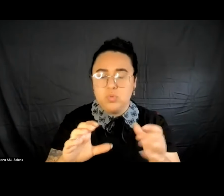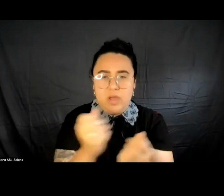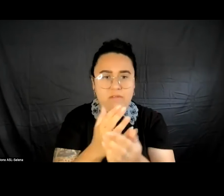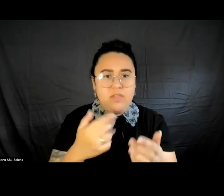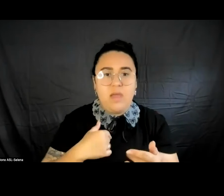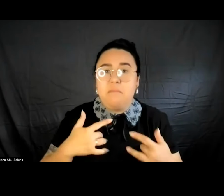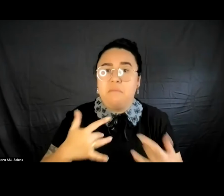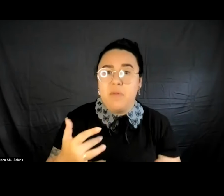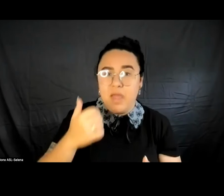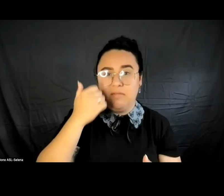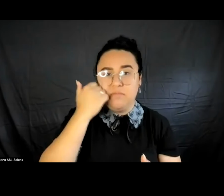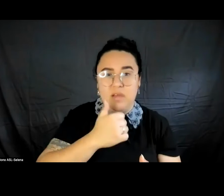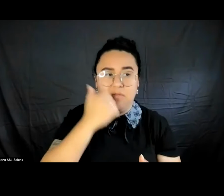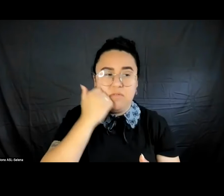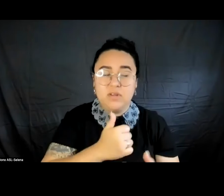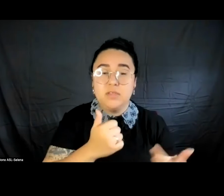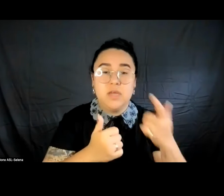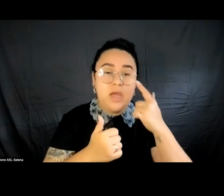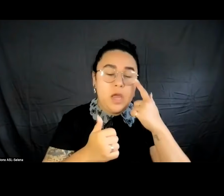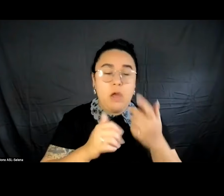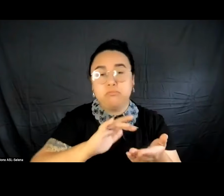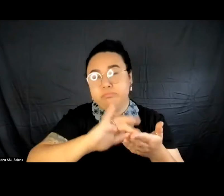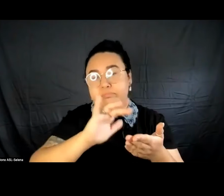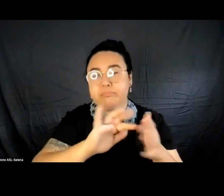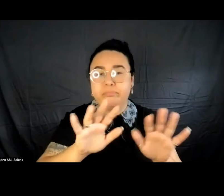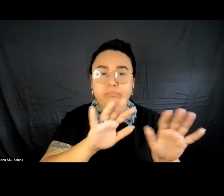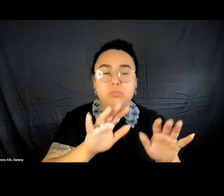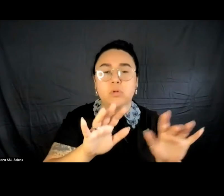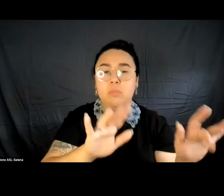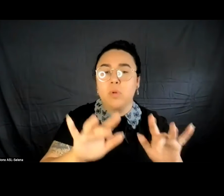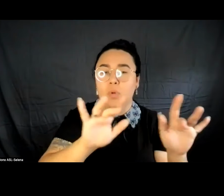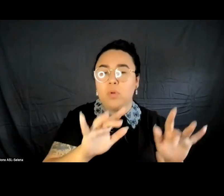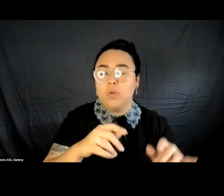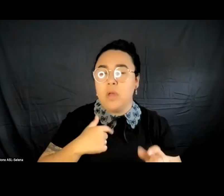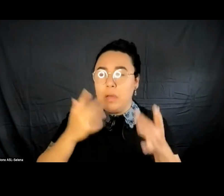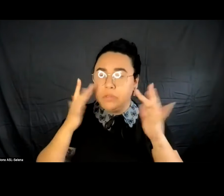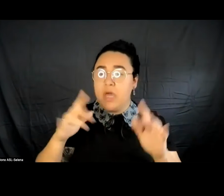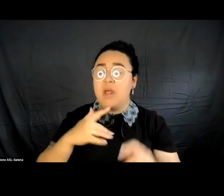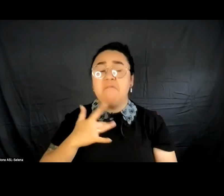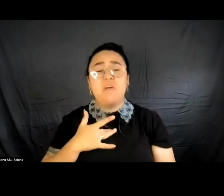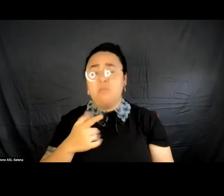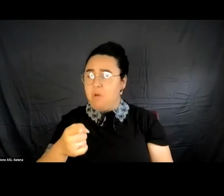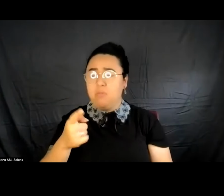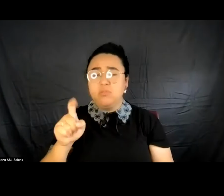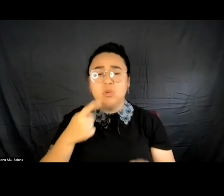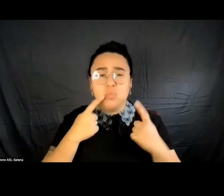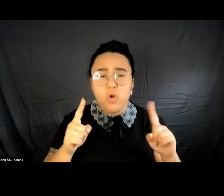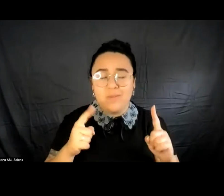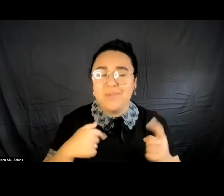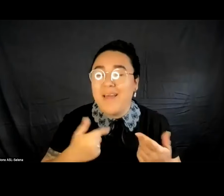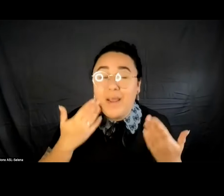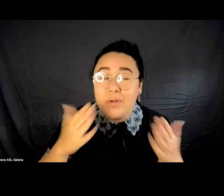because, I'm someone who is sighted, I'm prone to making assumptions. Well, I think that should work. Well, I don't know. Let's ask the person that it actually